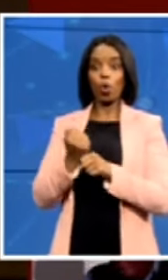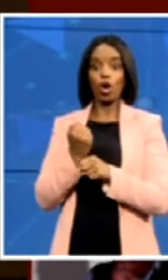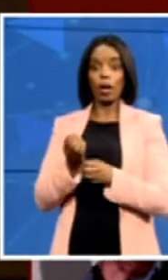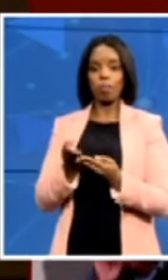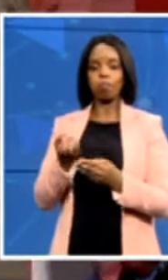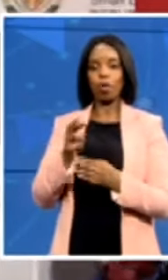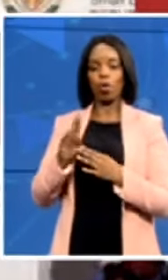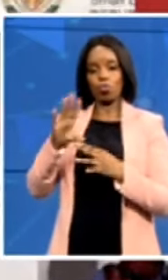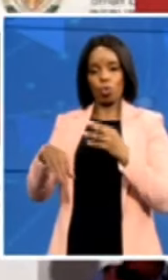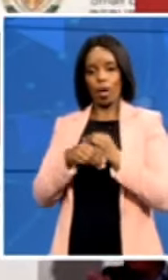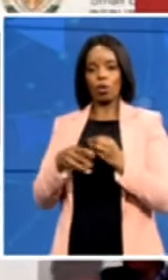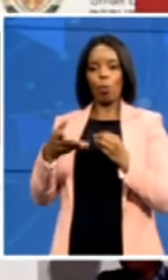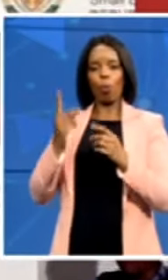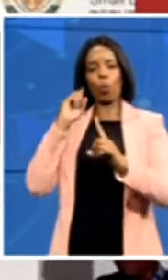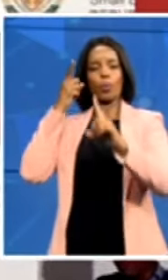has?